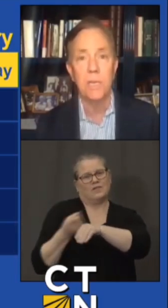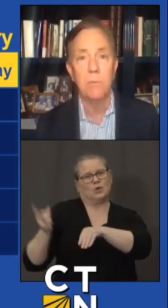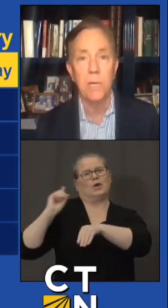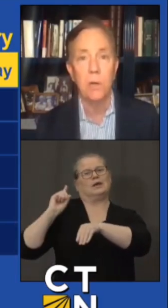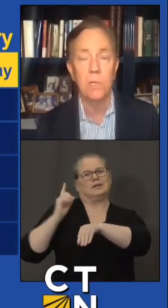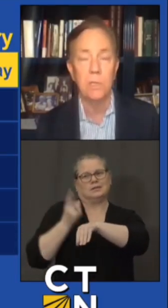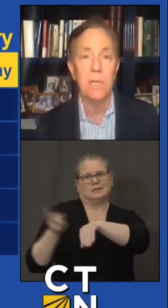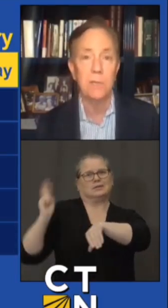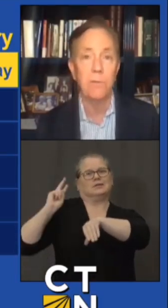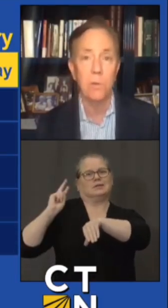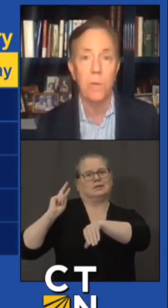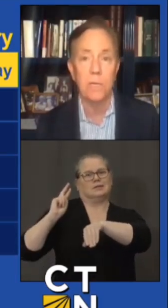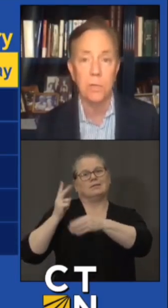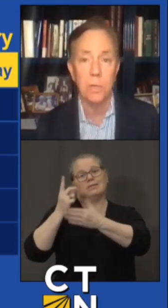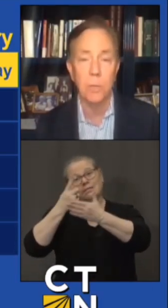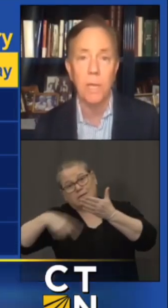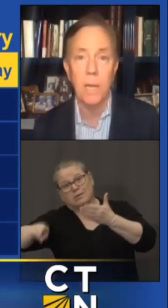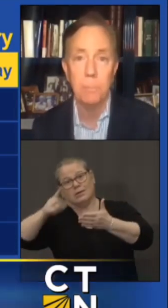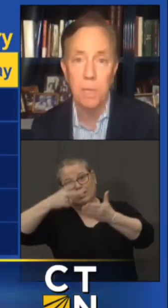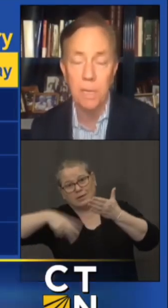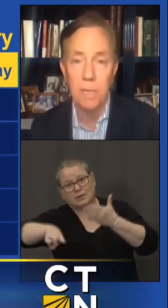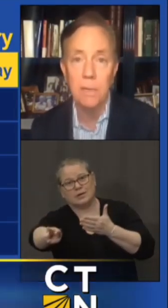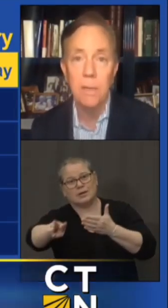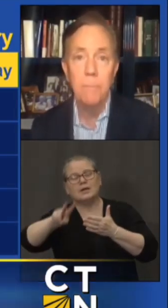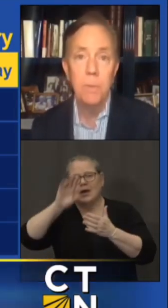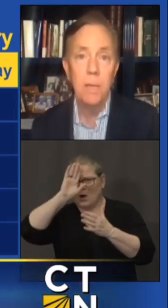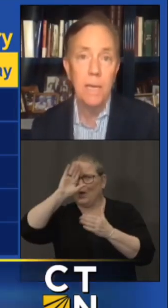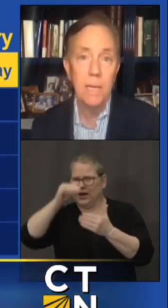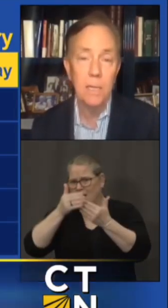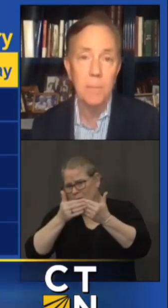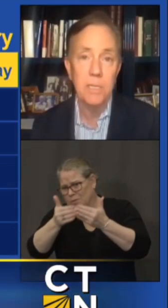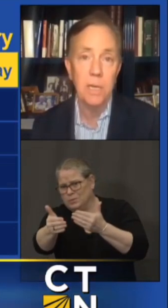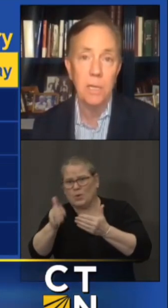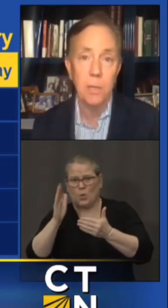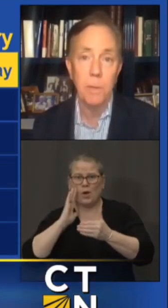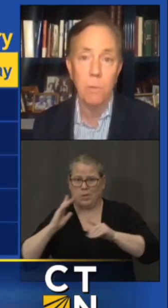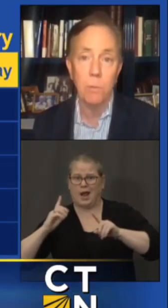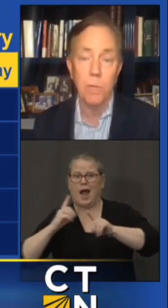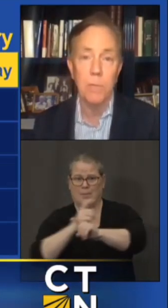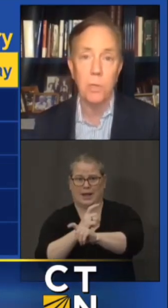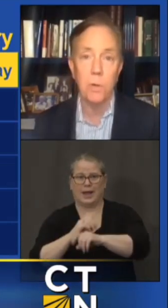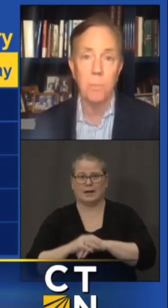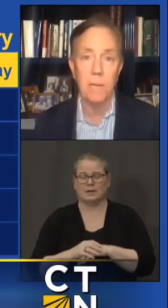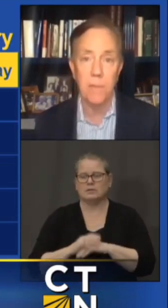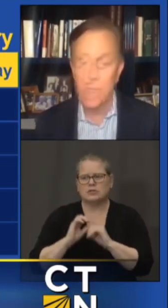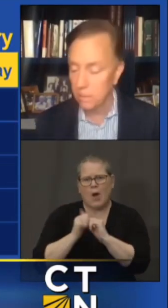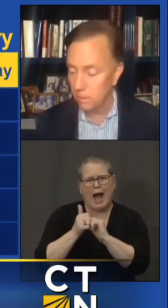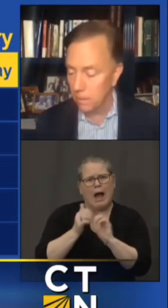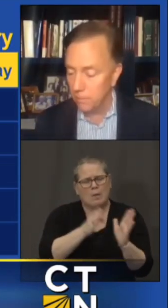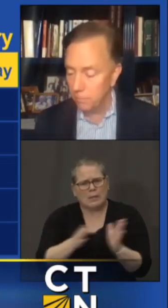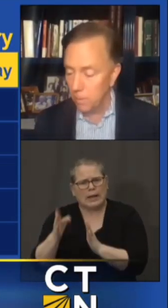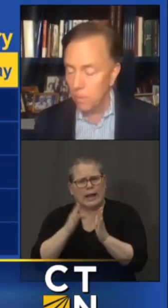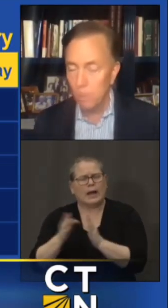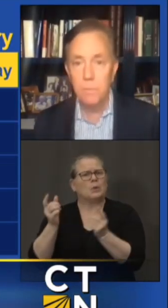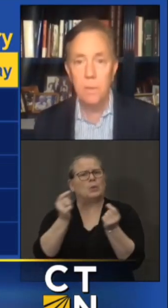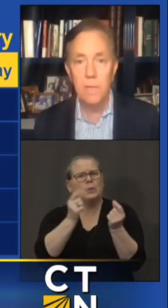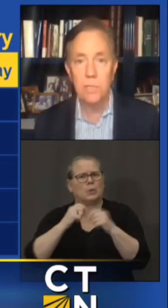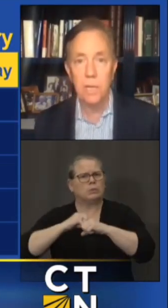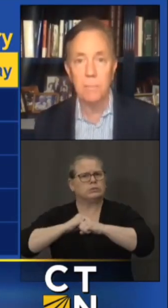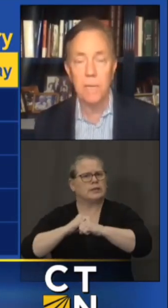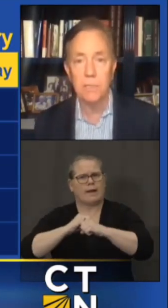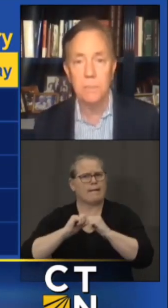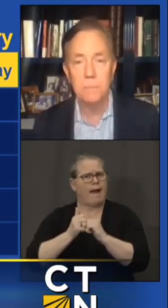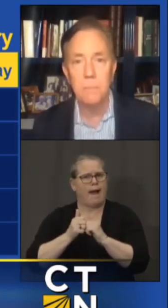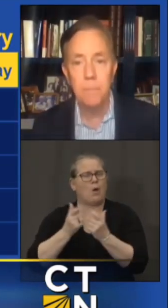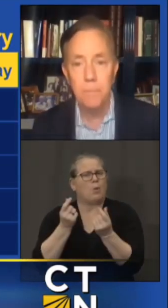weeks. And we know that the next few weeks are going to be complicated. And let me tell you a little bit what we're going to be doing about that. Next